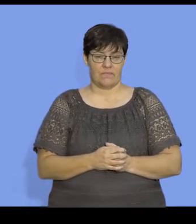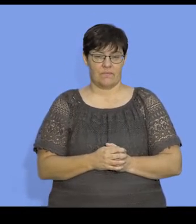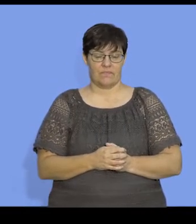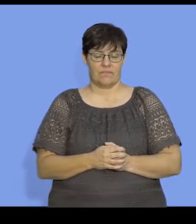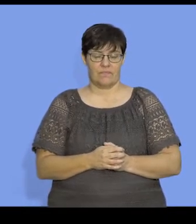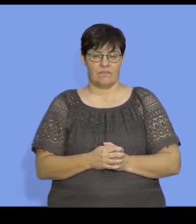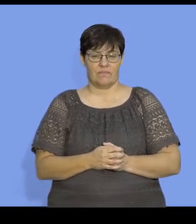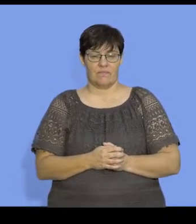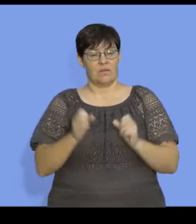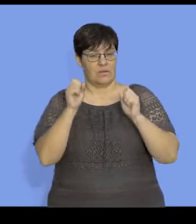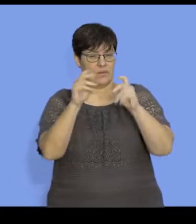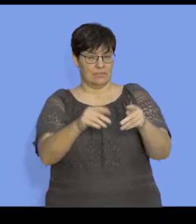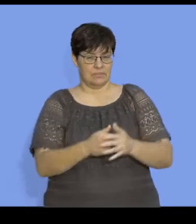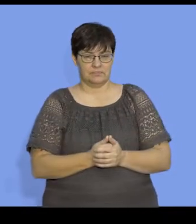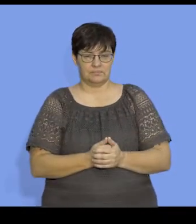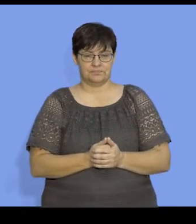Okay.